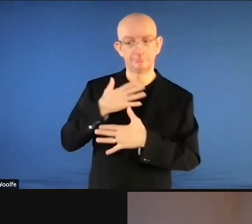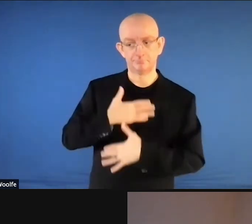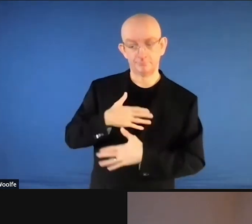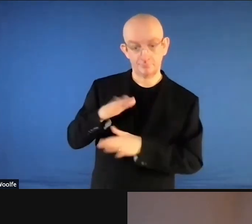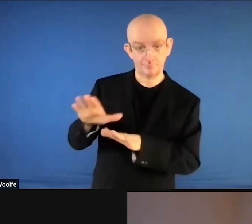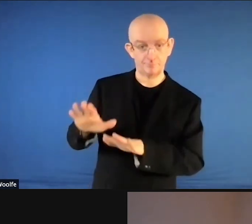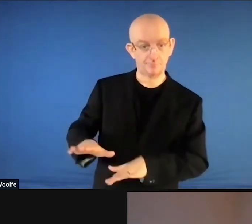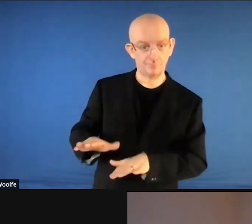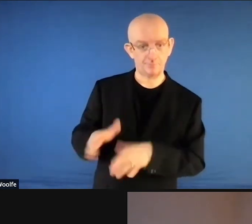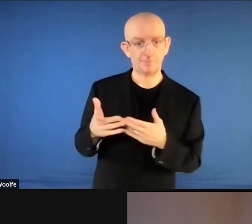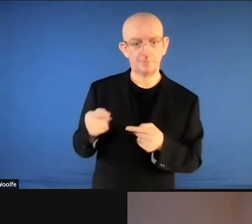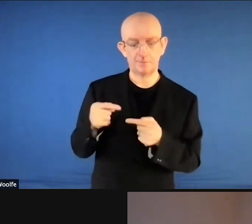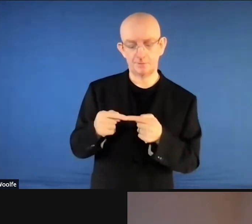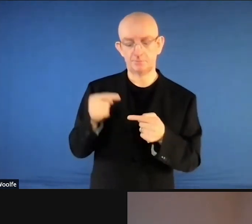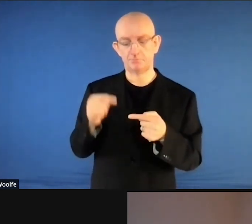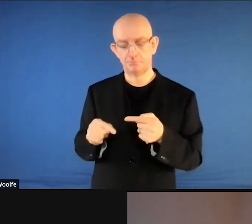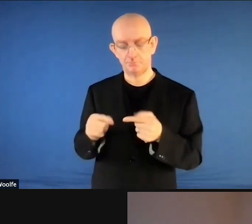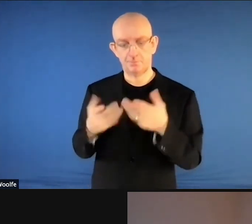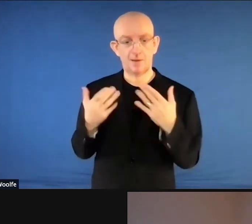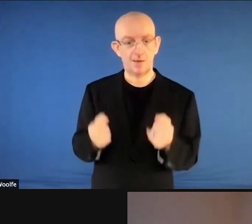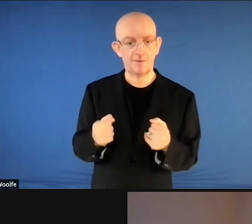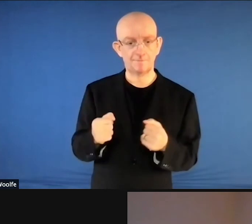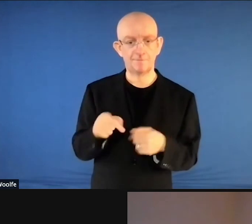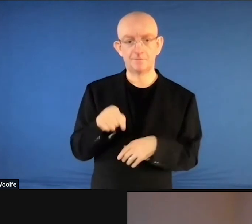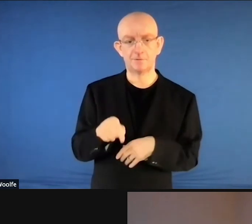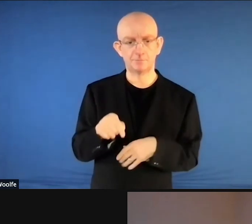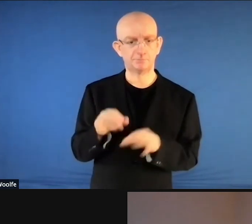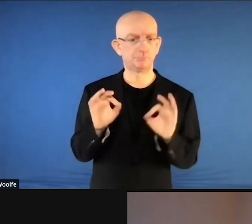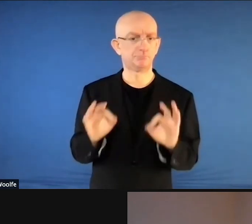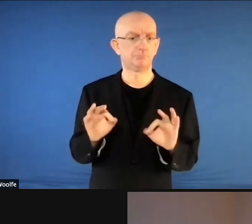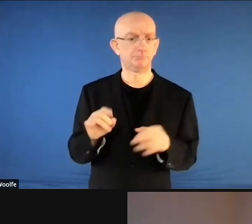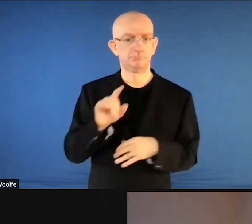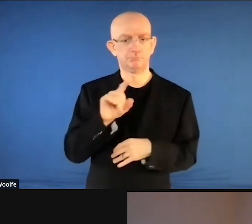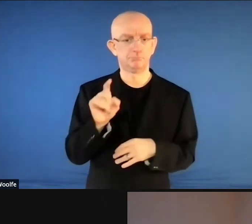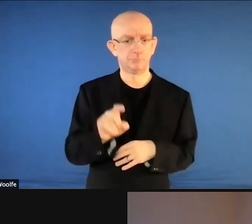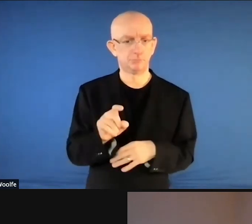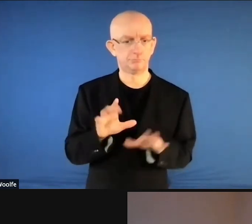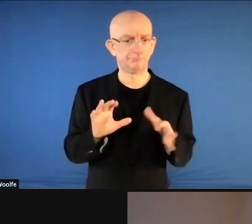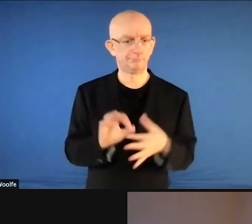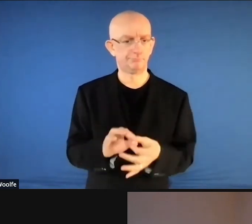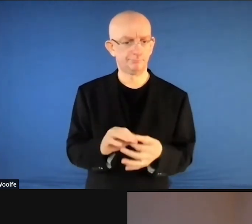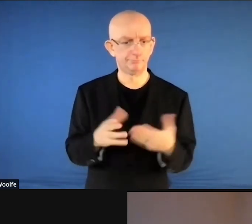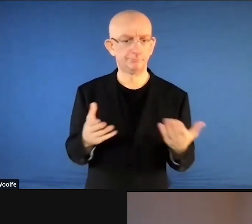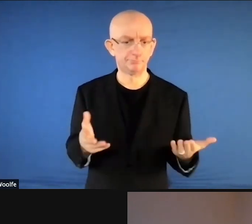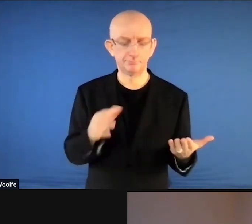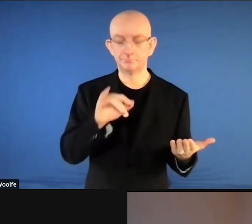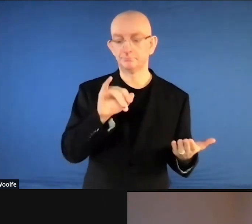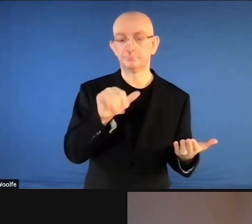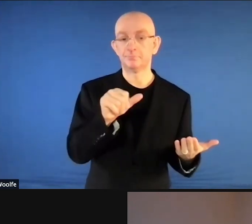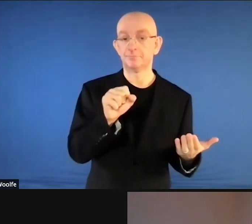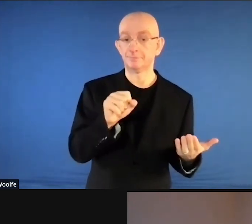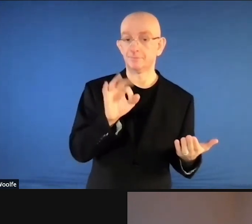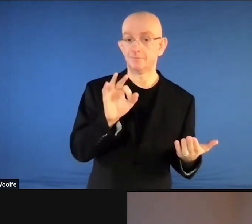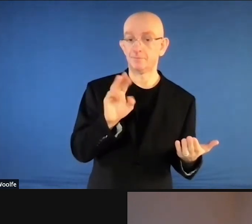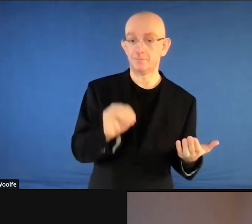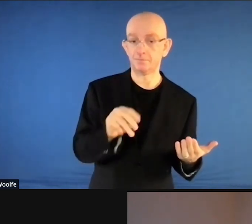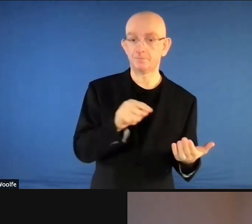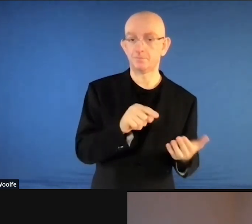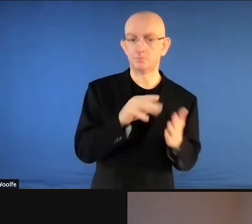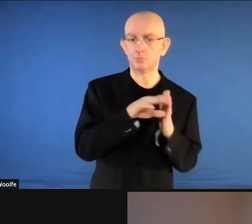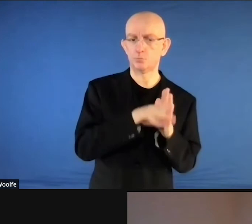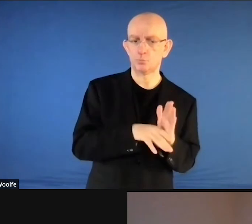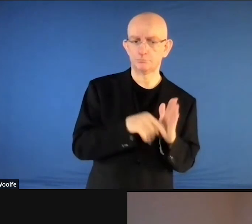area here. So although the IASFM Code of Ethics is written with academics as its primary